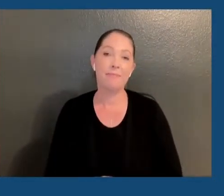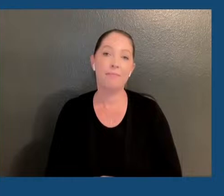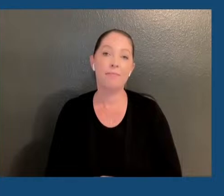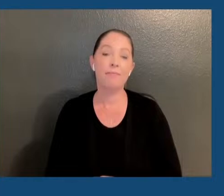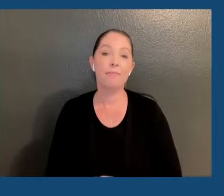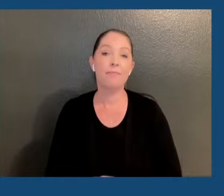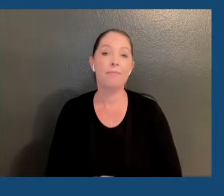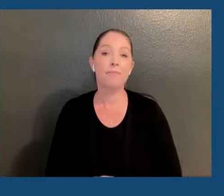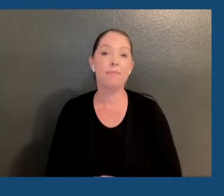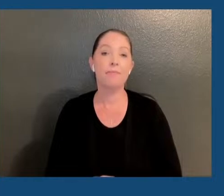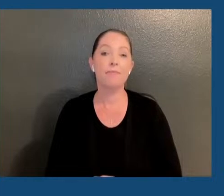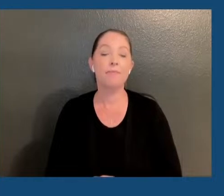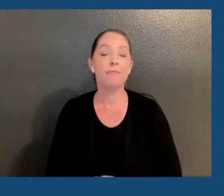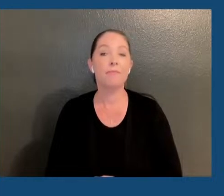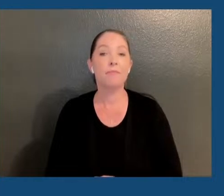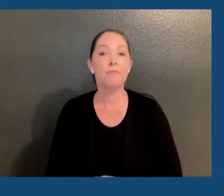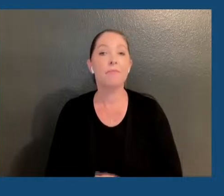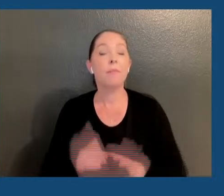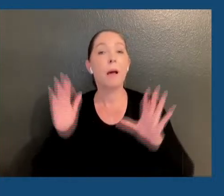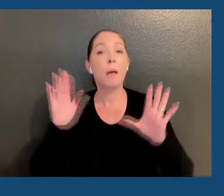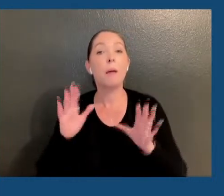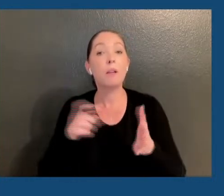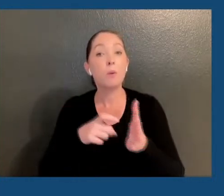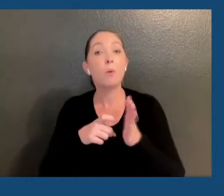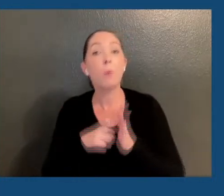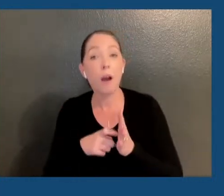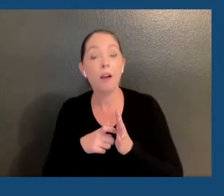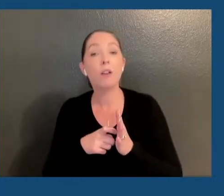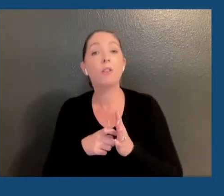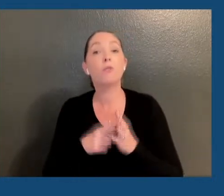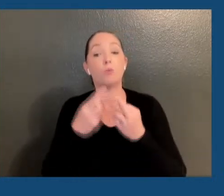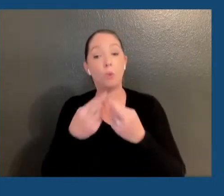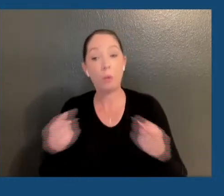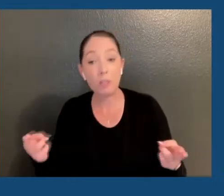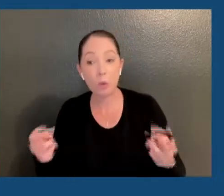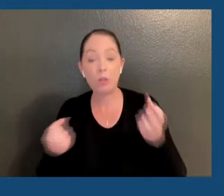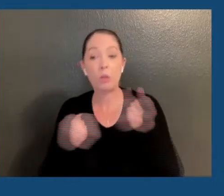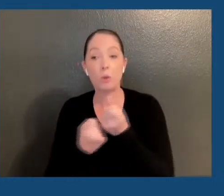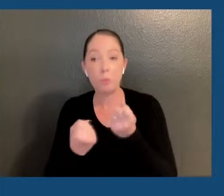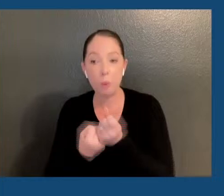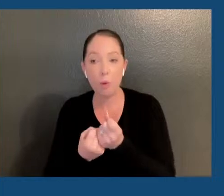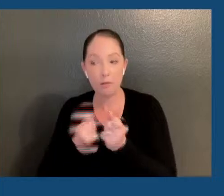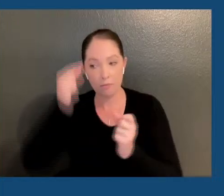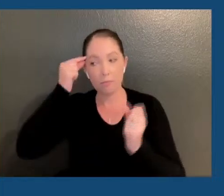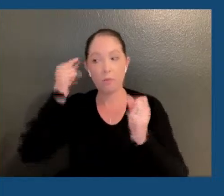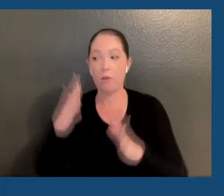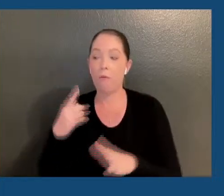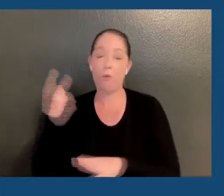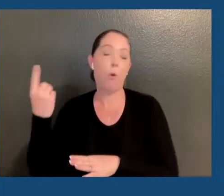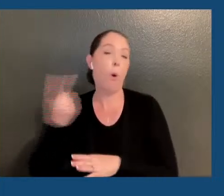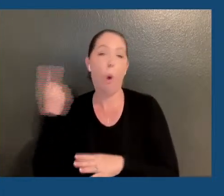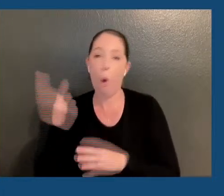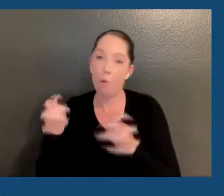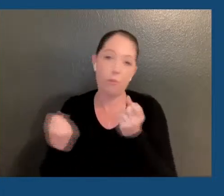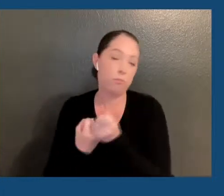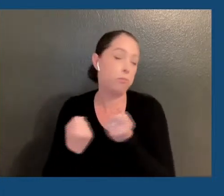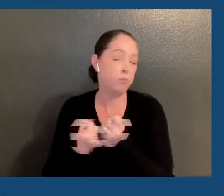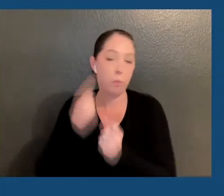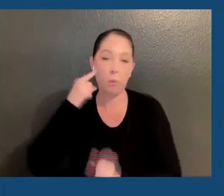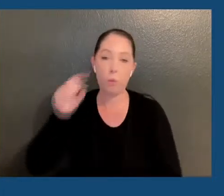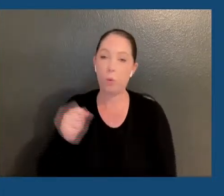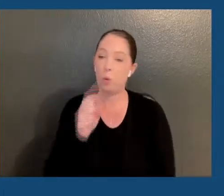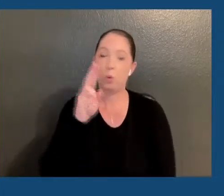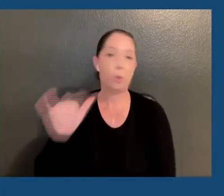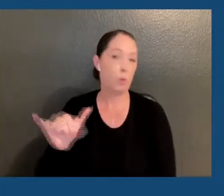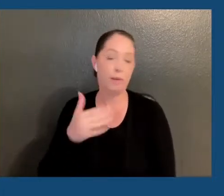Excellence takes resources and support, and Governor Hochul literally never fails to come through for SUNY. So thank you very much, Governor,